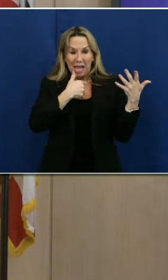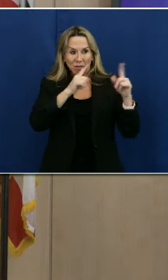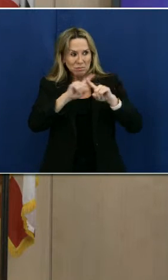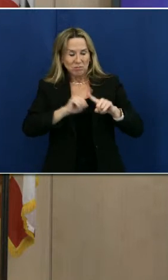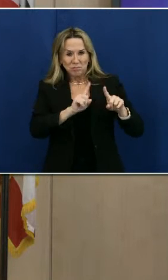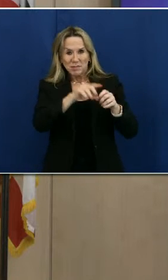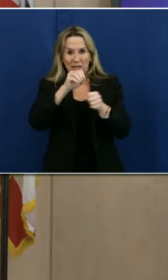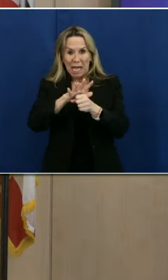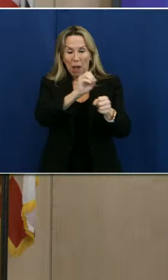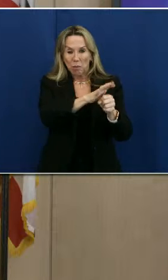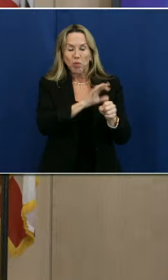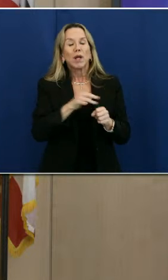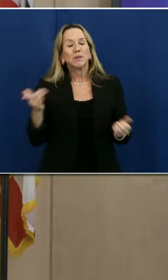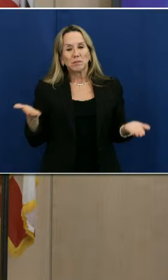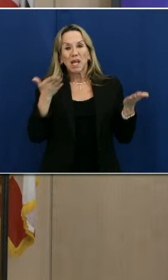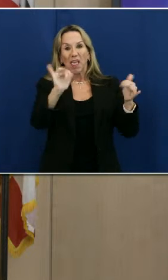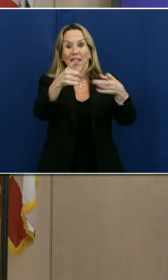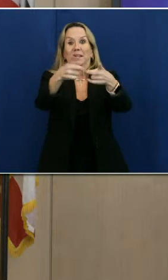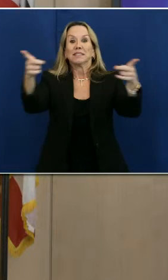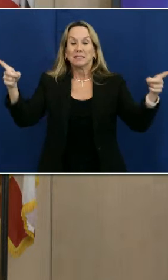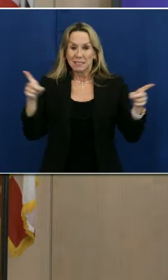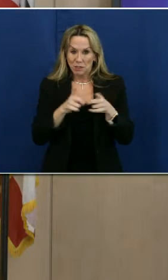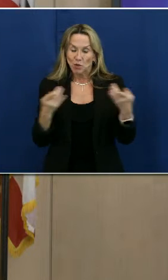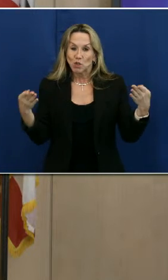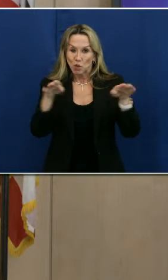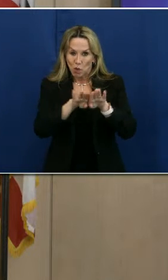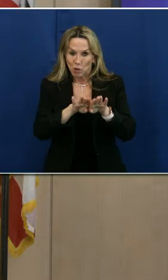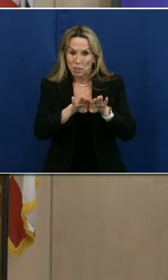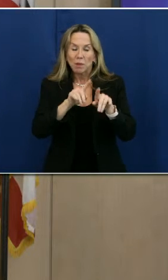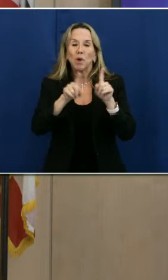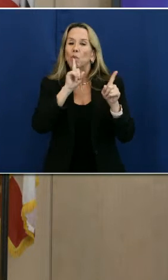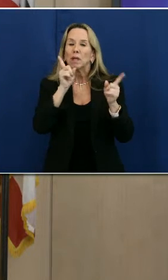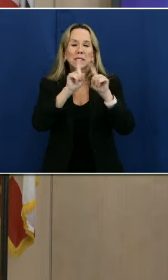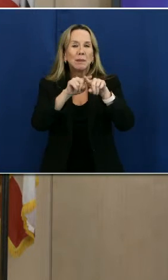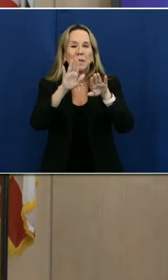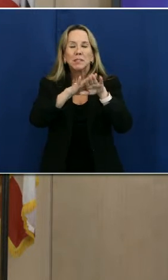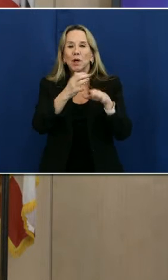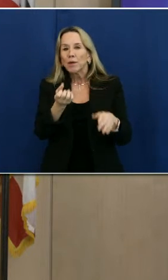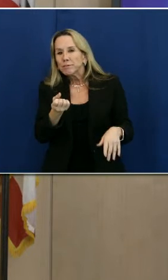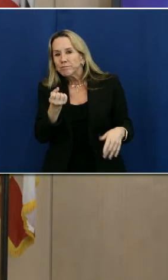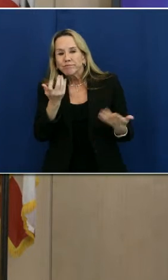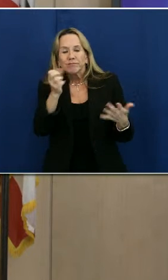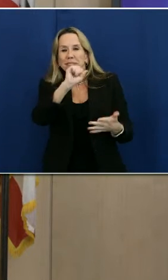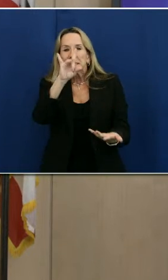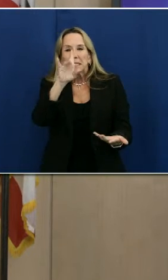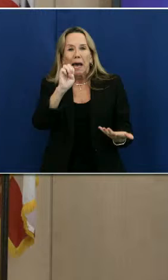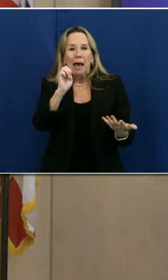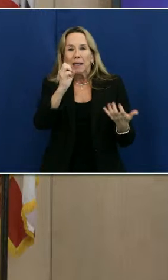recommended for closure, but other circumstances, depending upon the size, might